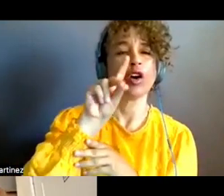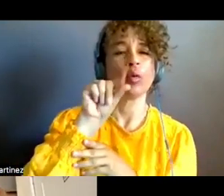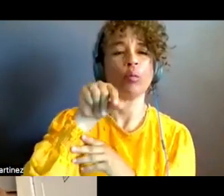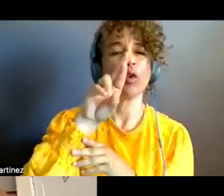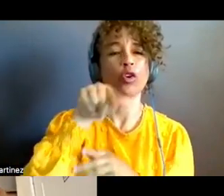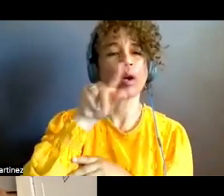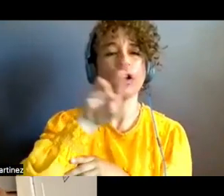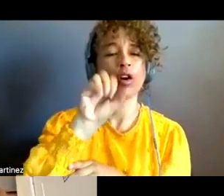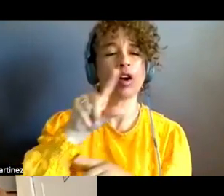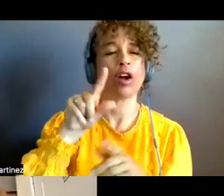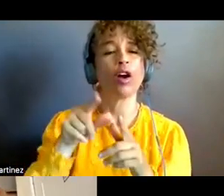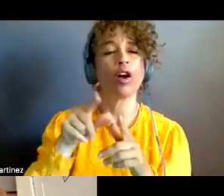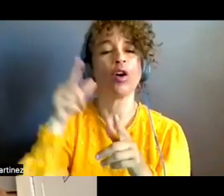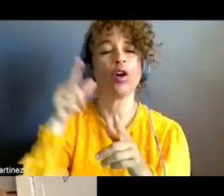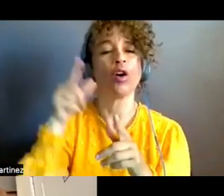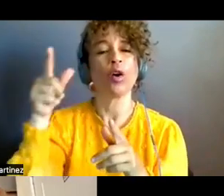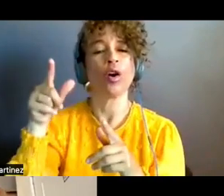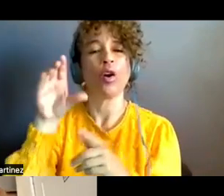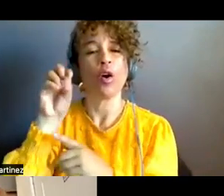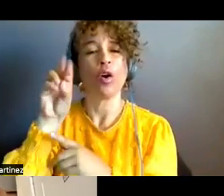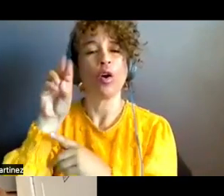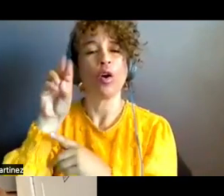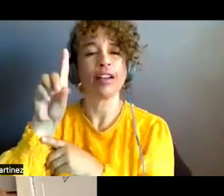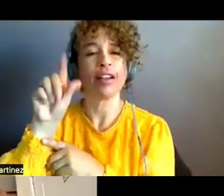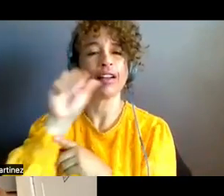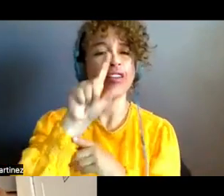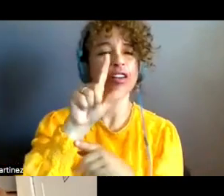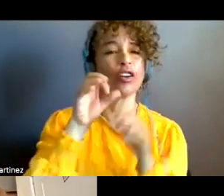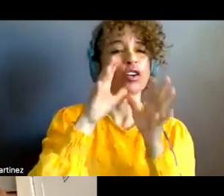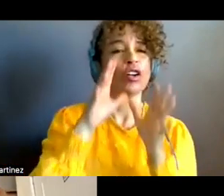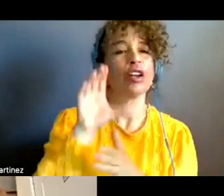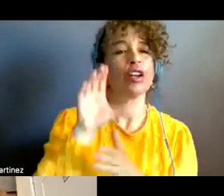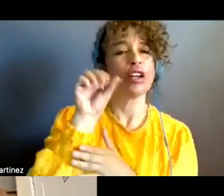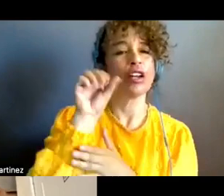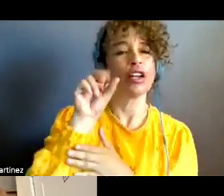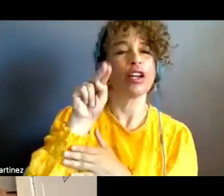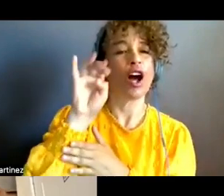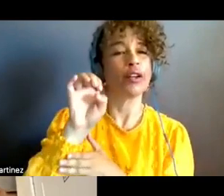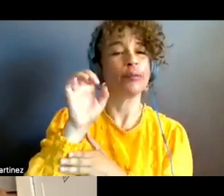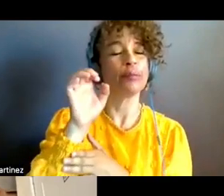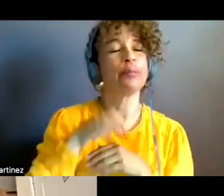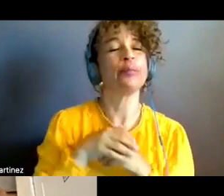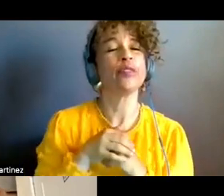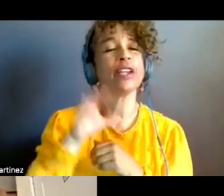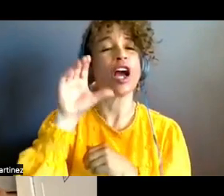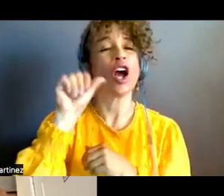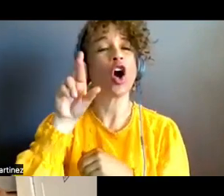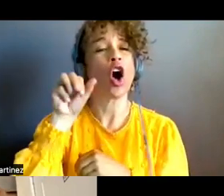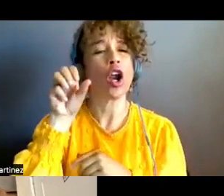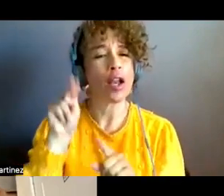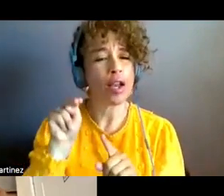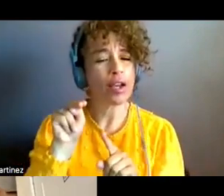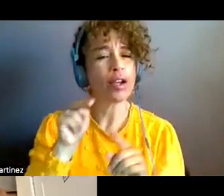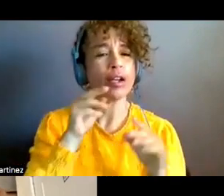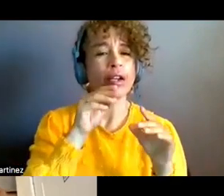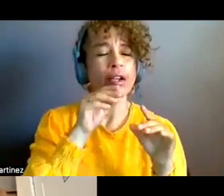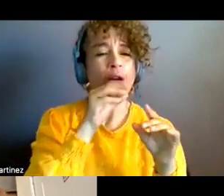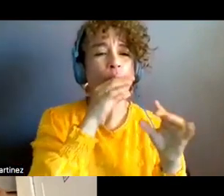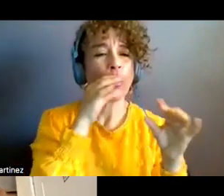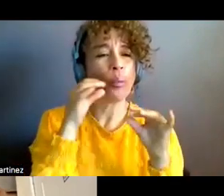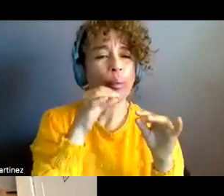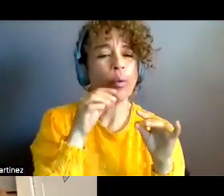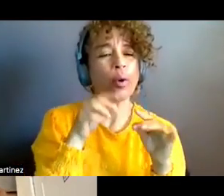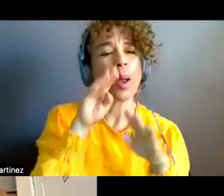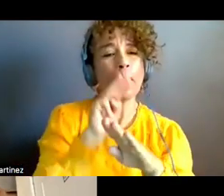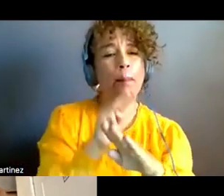Rodríguez-Peralta, flautist Orlando Cela, and ASL interpreter Connie. Carmen is a